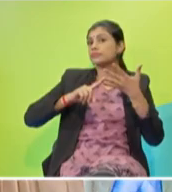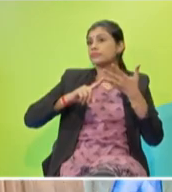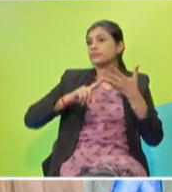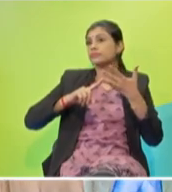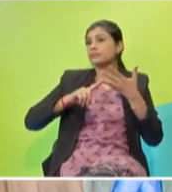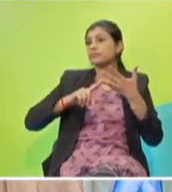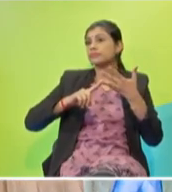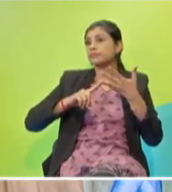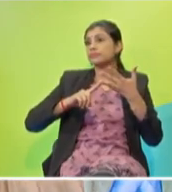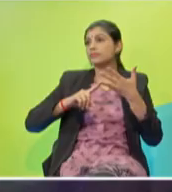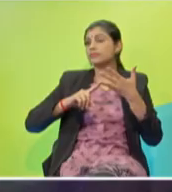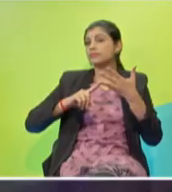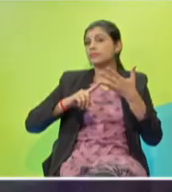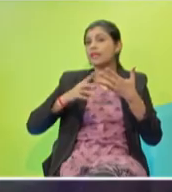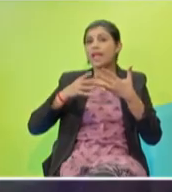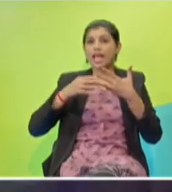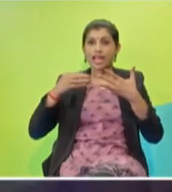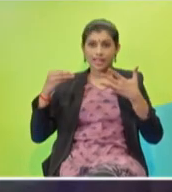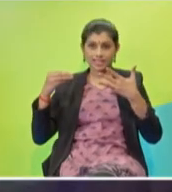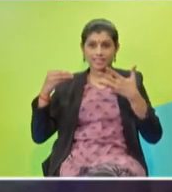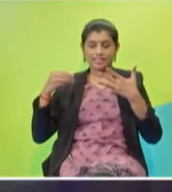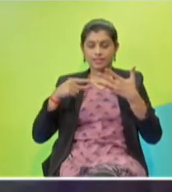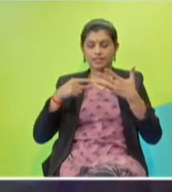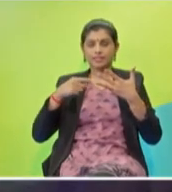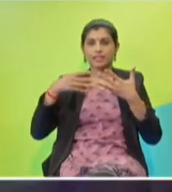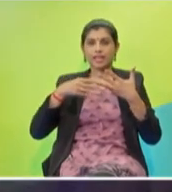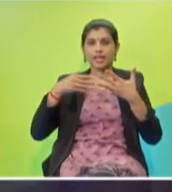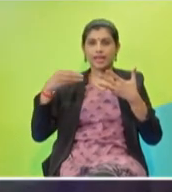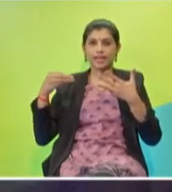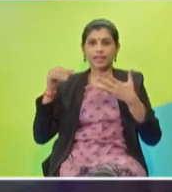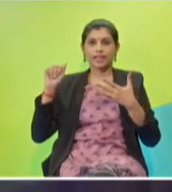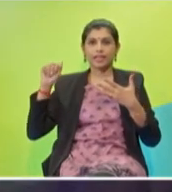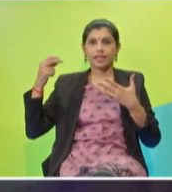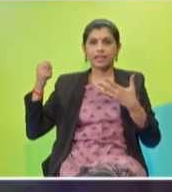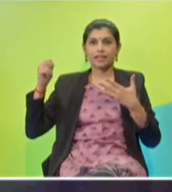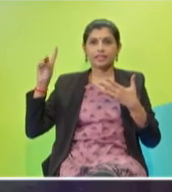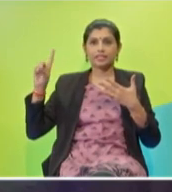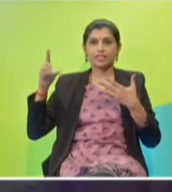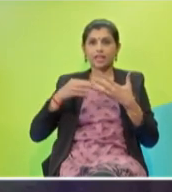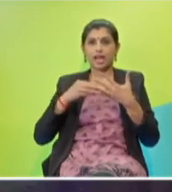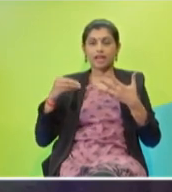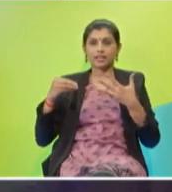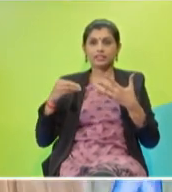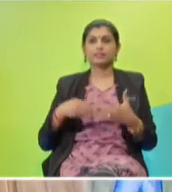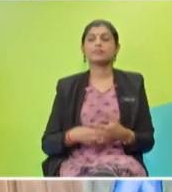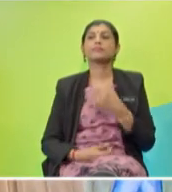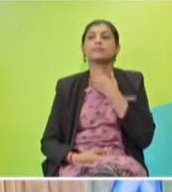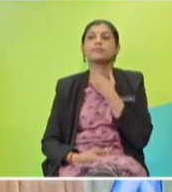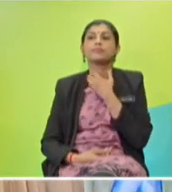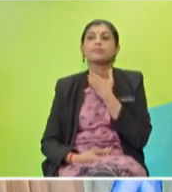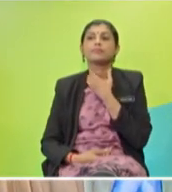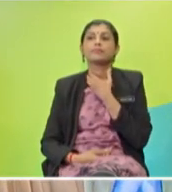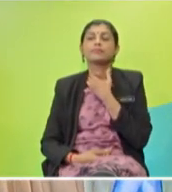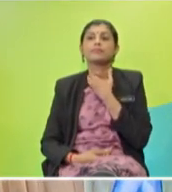Chris? And, teacher. Yes, and. Okay, A-N-D. Let's write and. A-N-D.